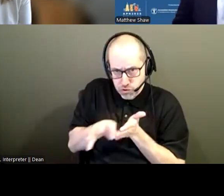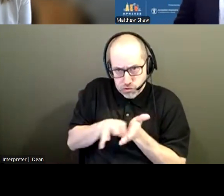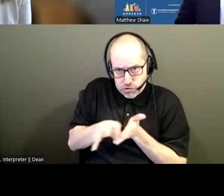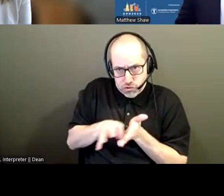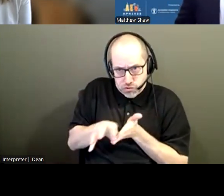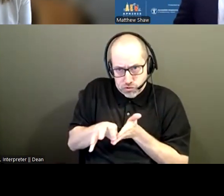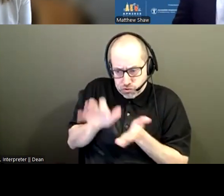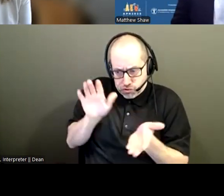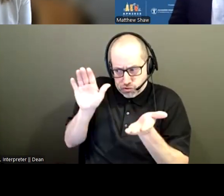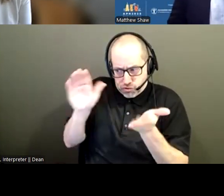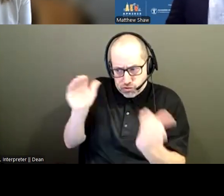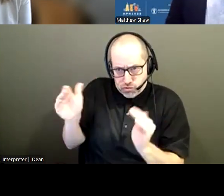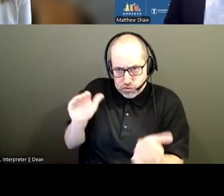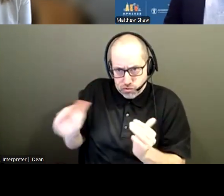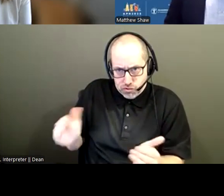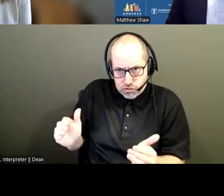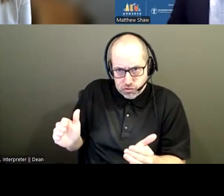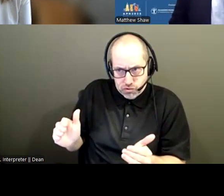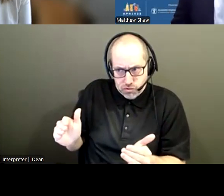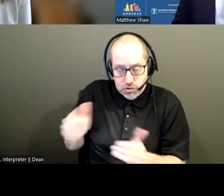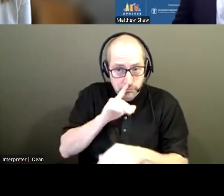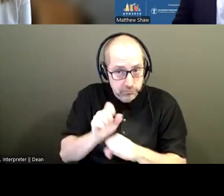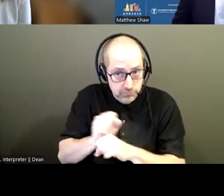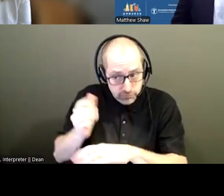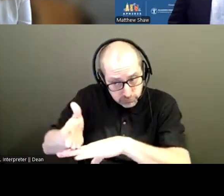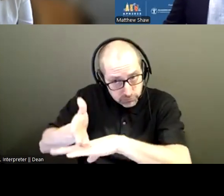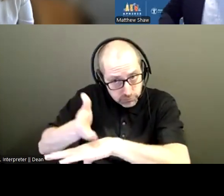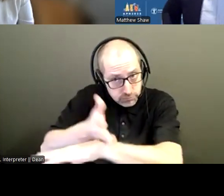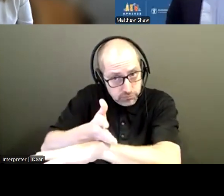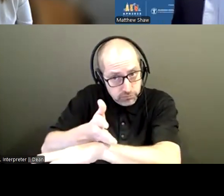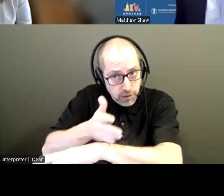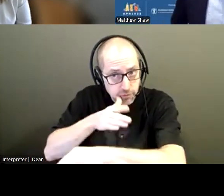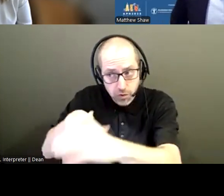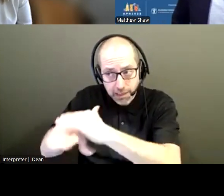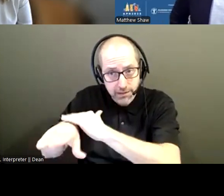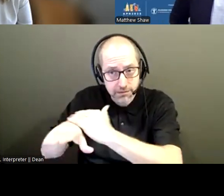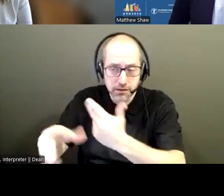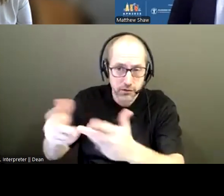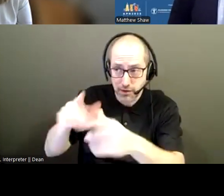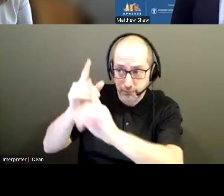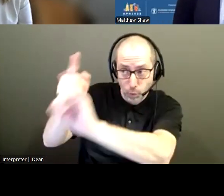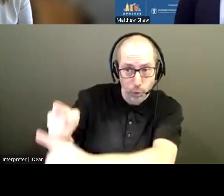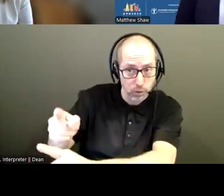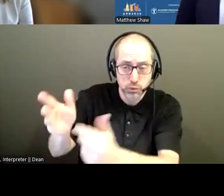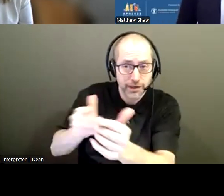that we are making progress towards our accessibility goals and whatever they may